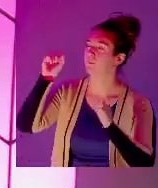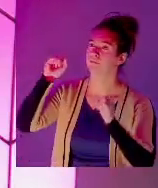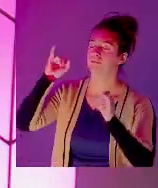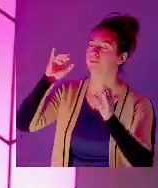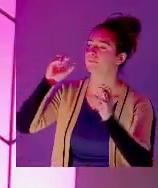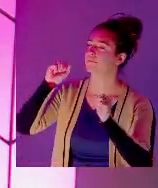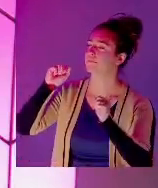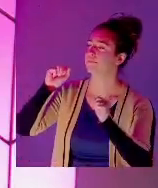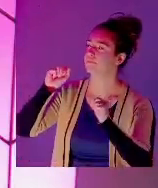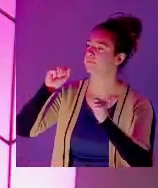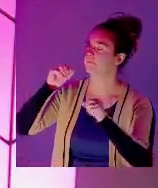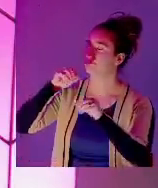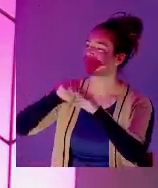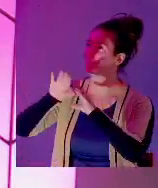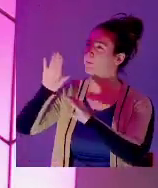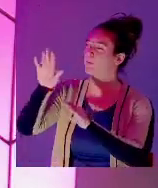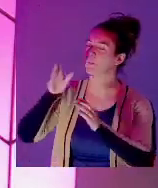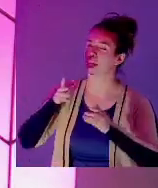ways. To